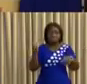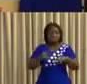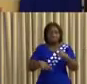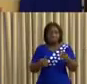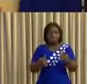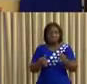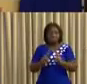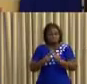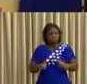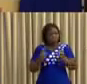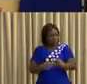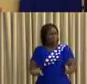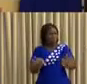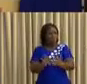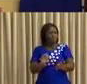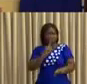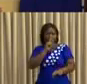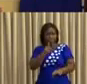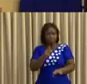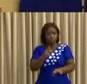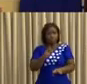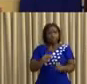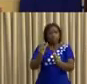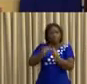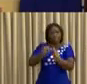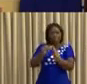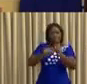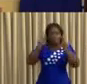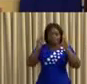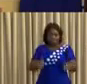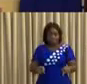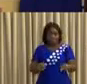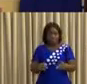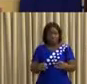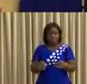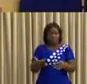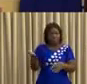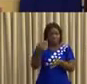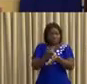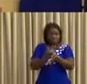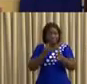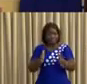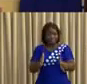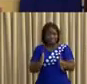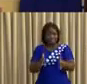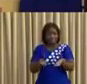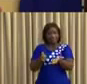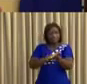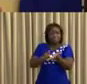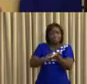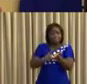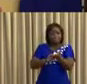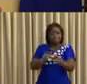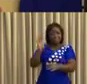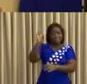is thus vitally important that all eligible voters register, so on the designated day